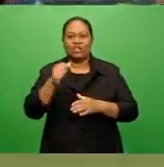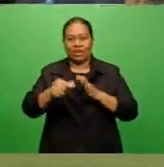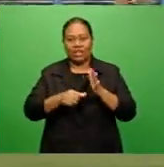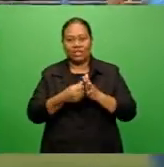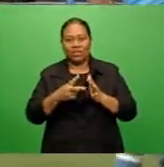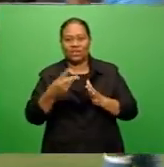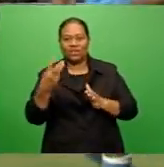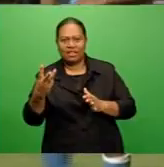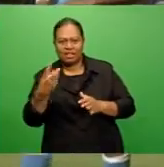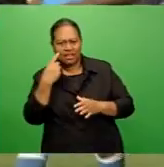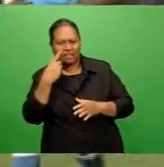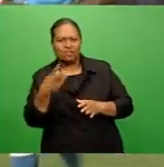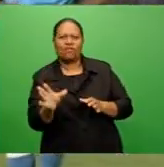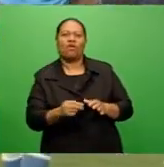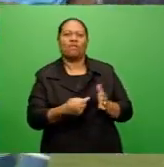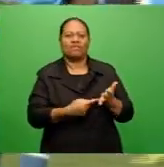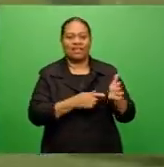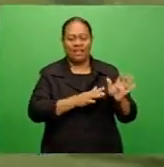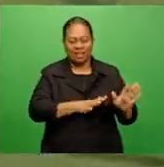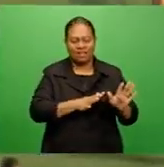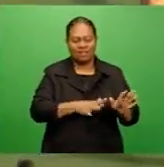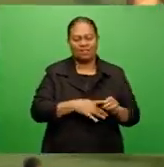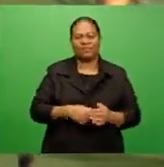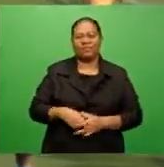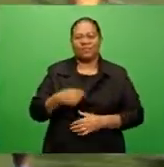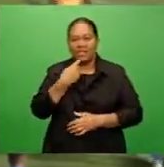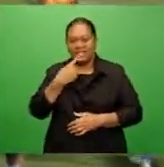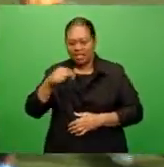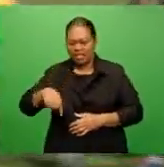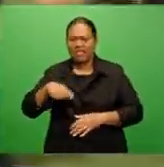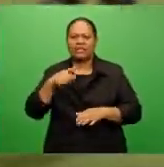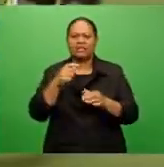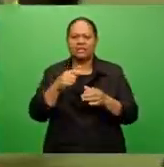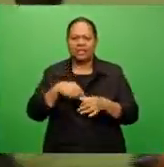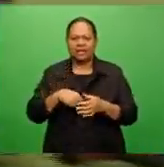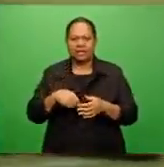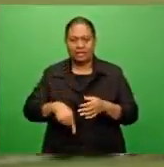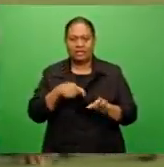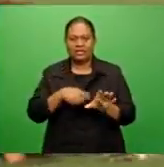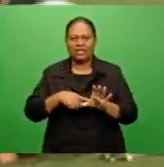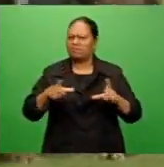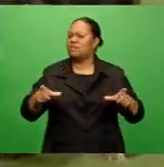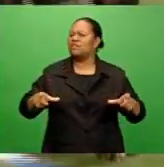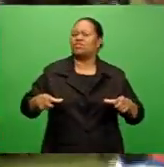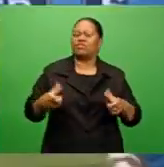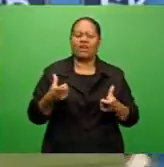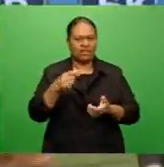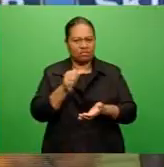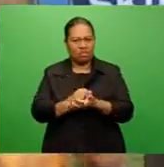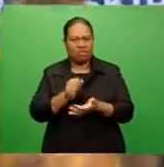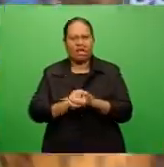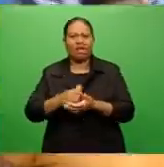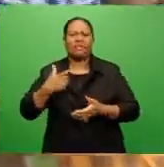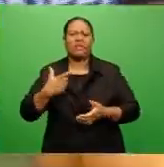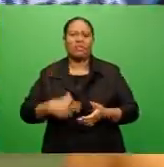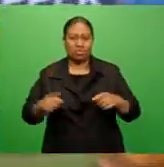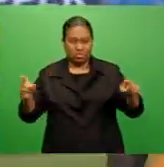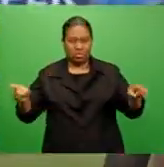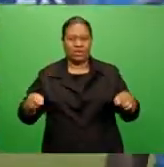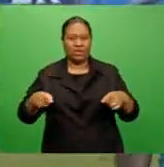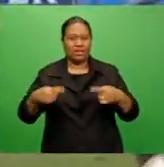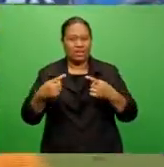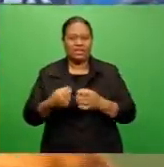from Nabunisole village in Tailevu says 2020 has been quite challenging for him because of the competition